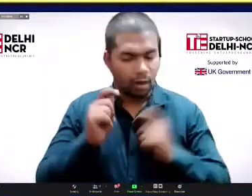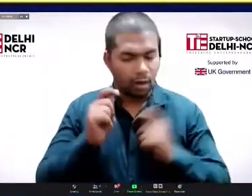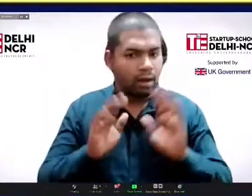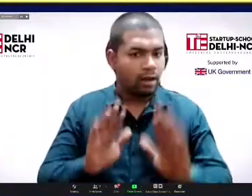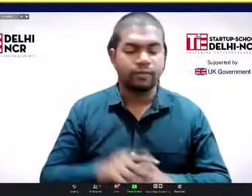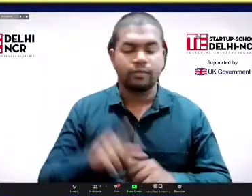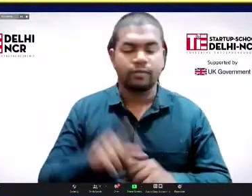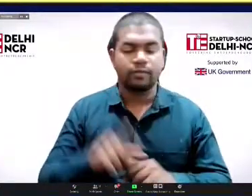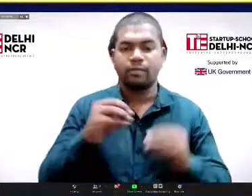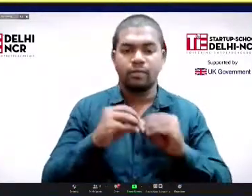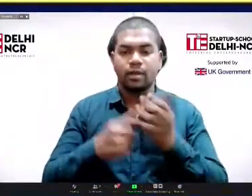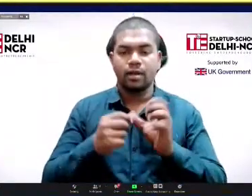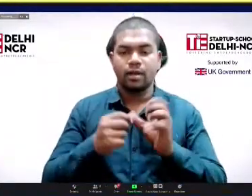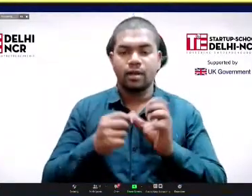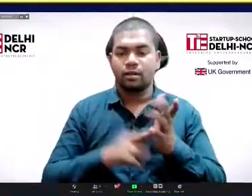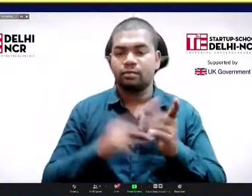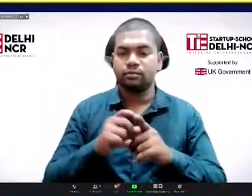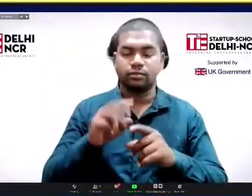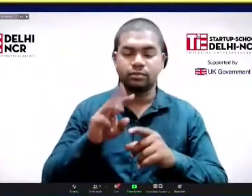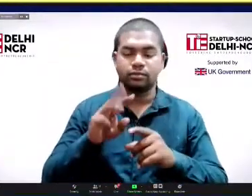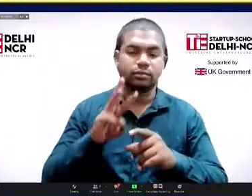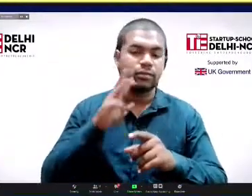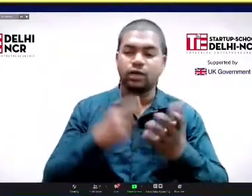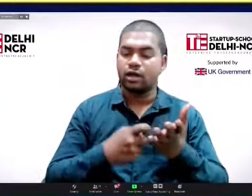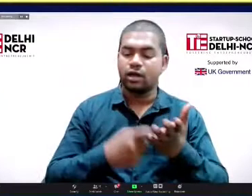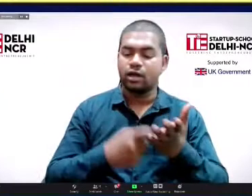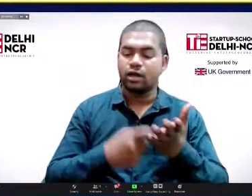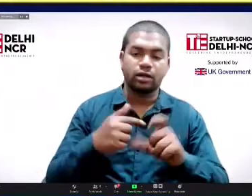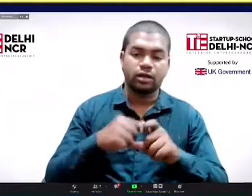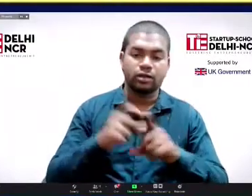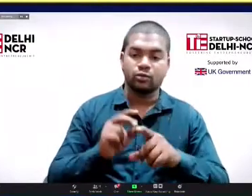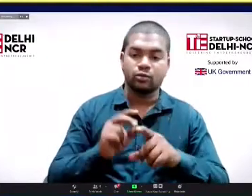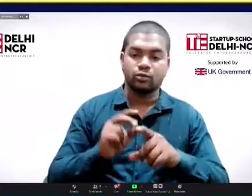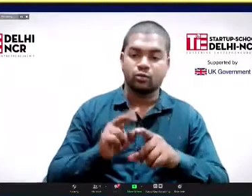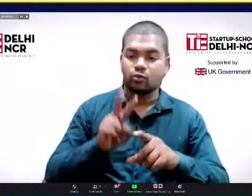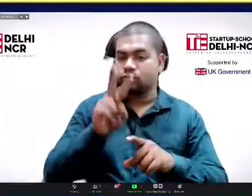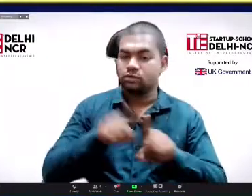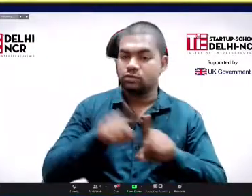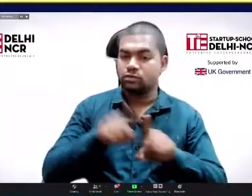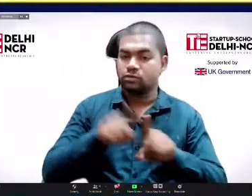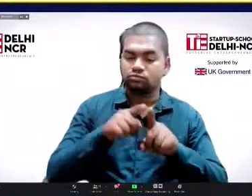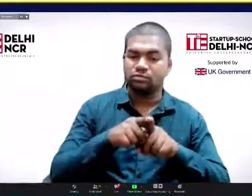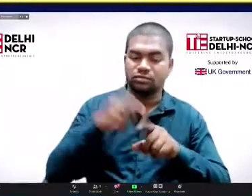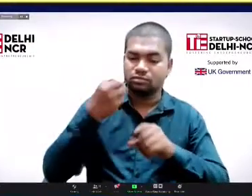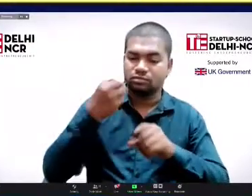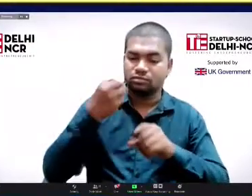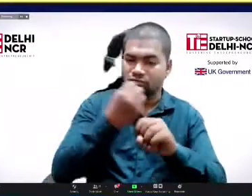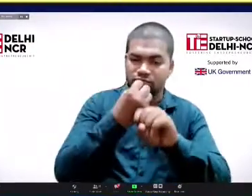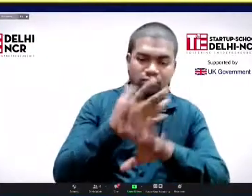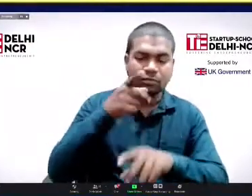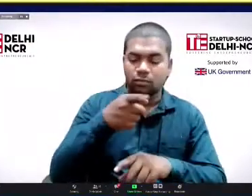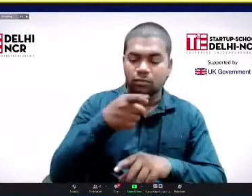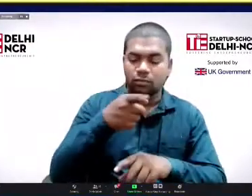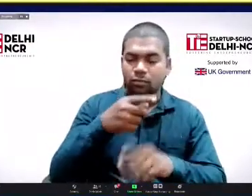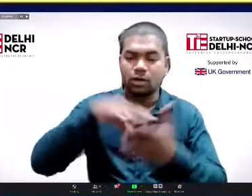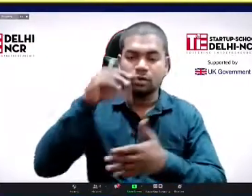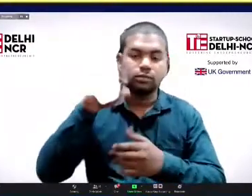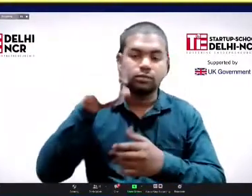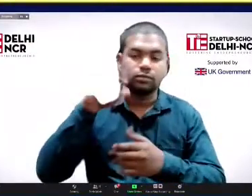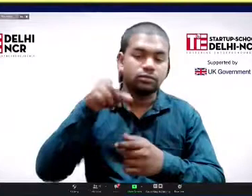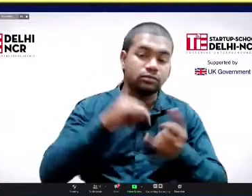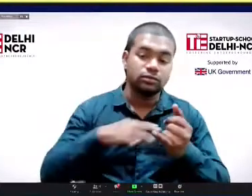a brand called Wired, VIRED, which is virtual plus education, a space and an idea where